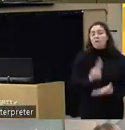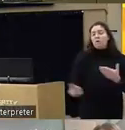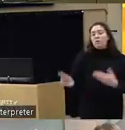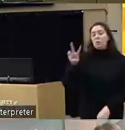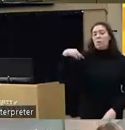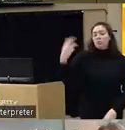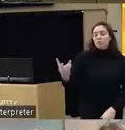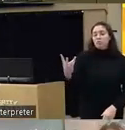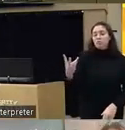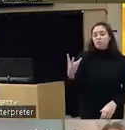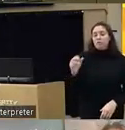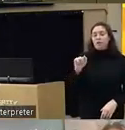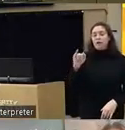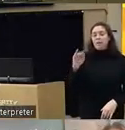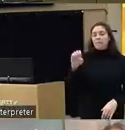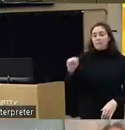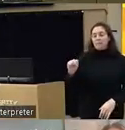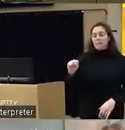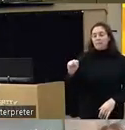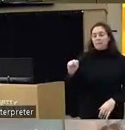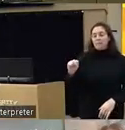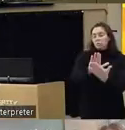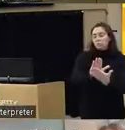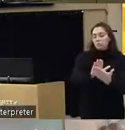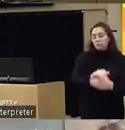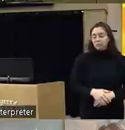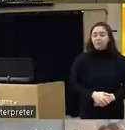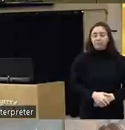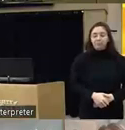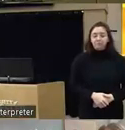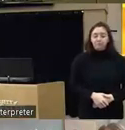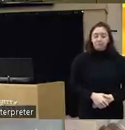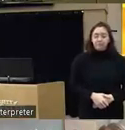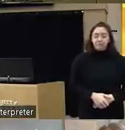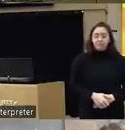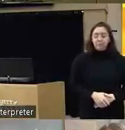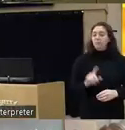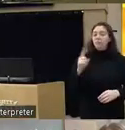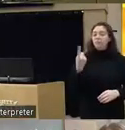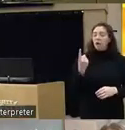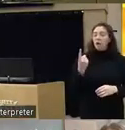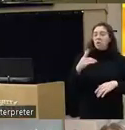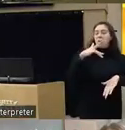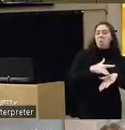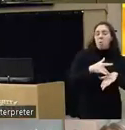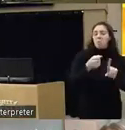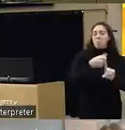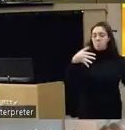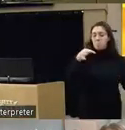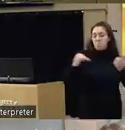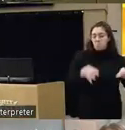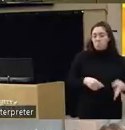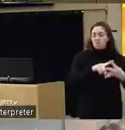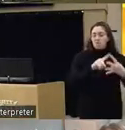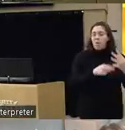the Advancing Integrative Mental Health Solutions approach. So to just briefly review the core components of the collaborative